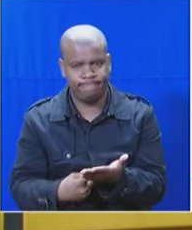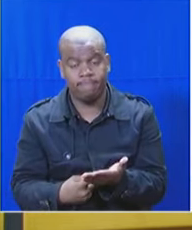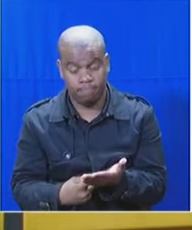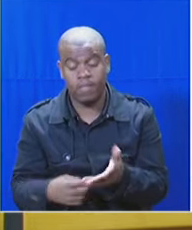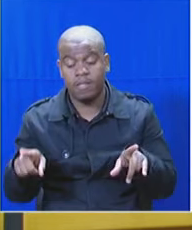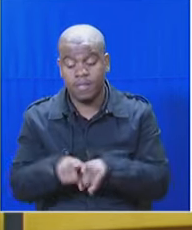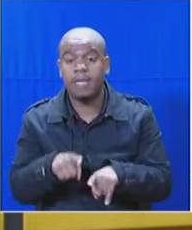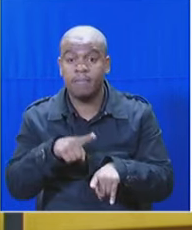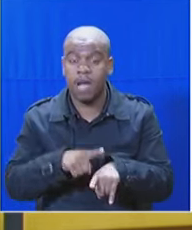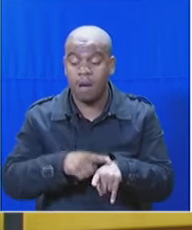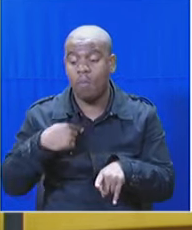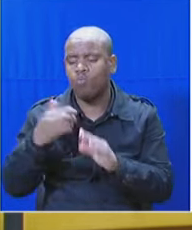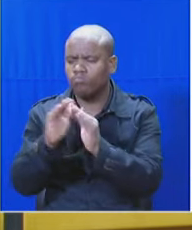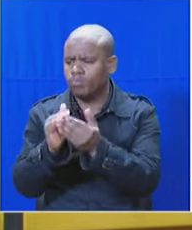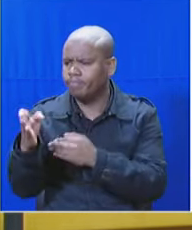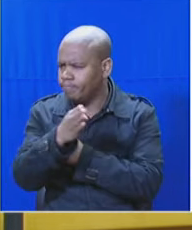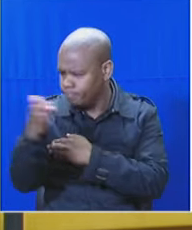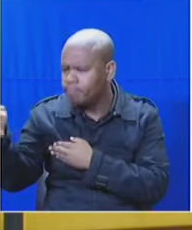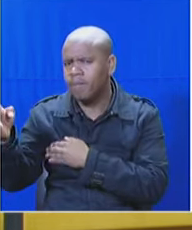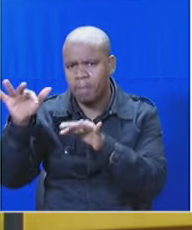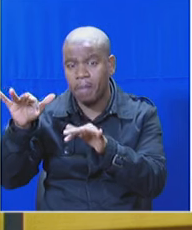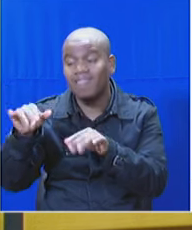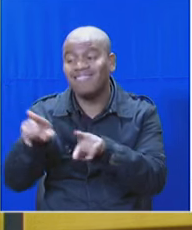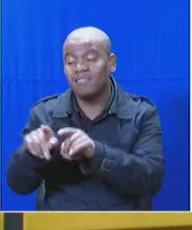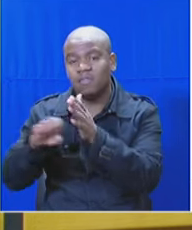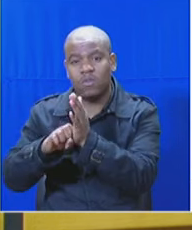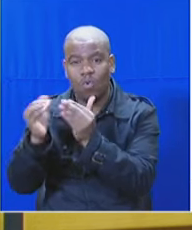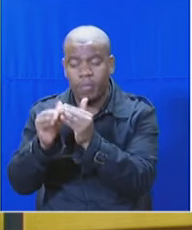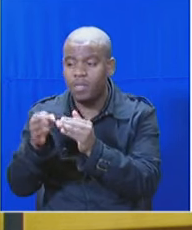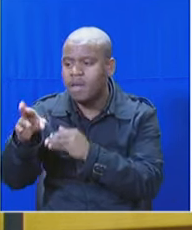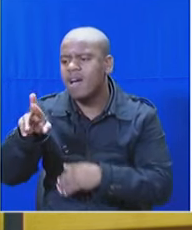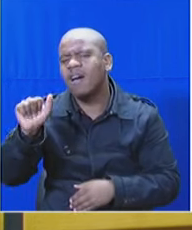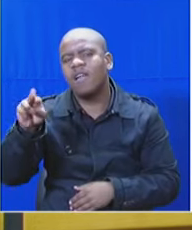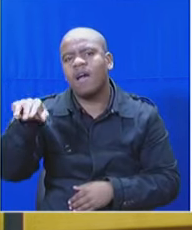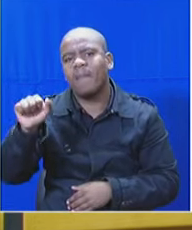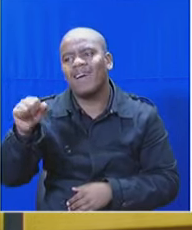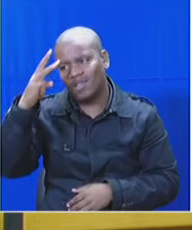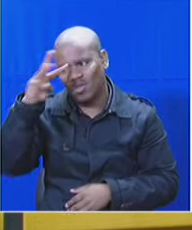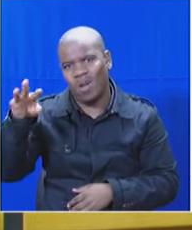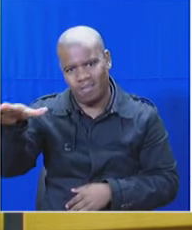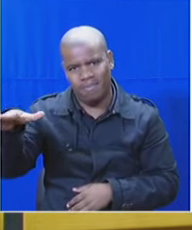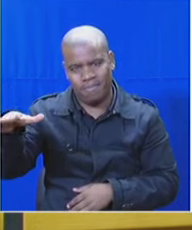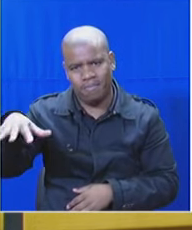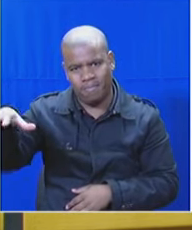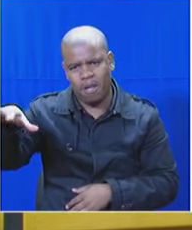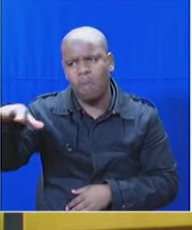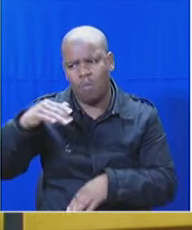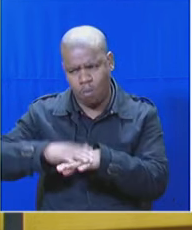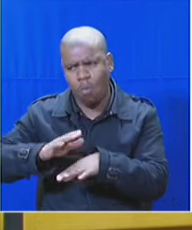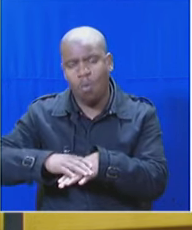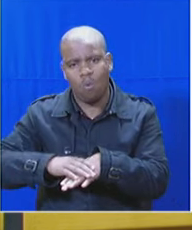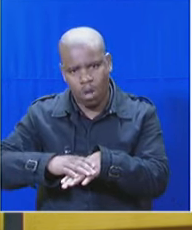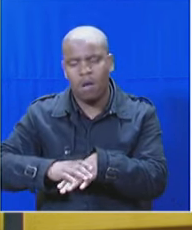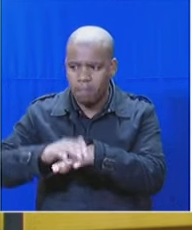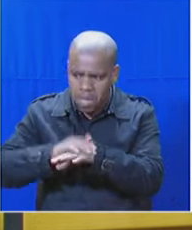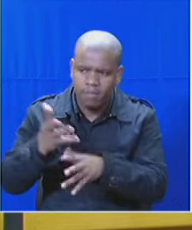breath that the communities like the people of Rama community in Tshwane will at least have, will ultimately